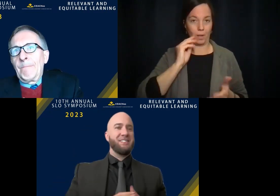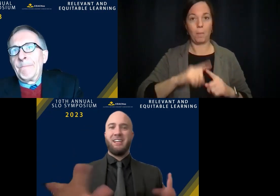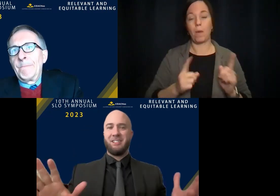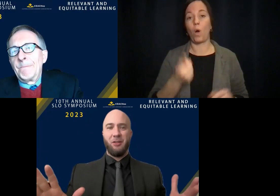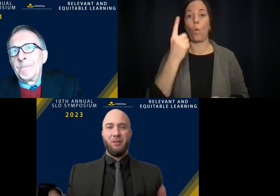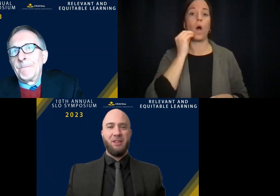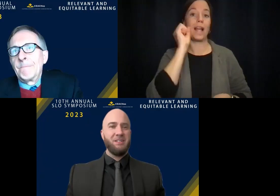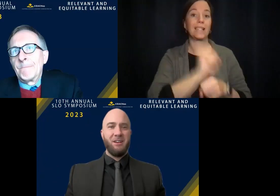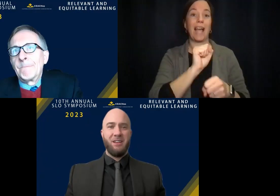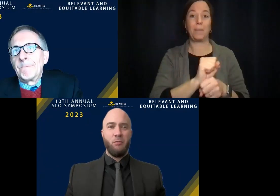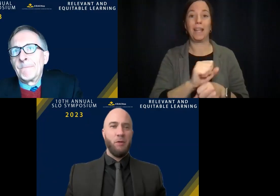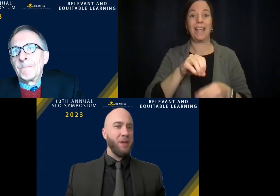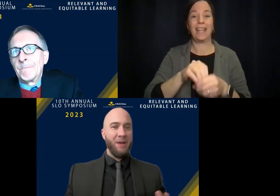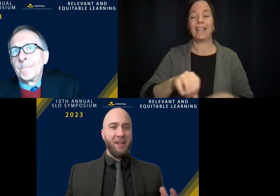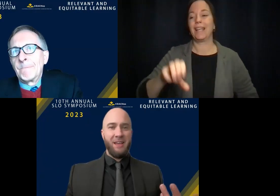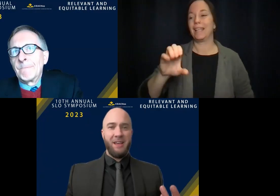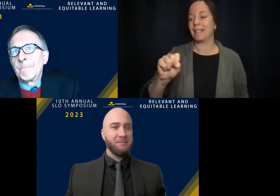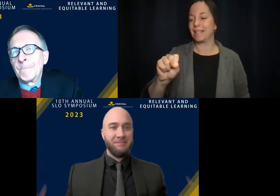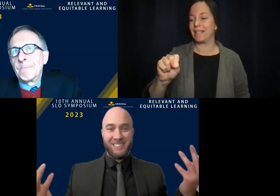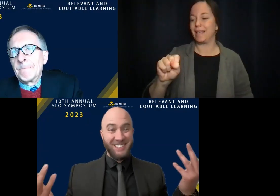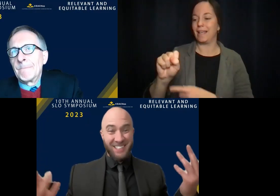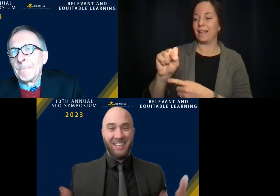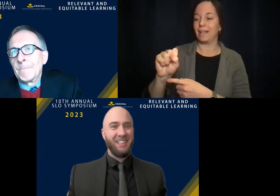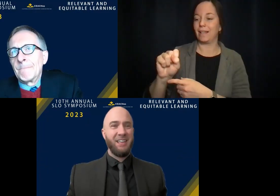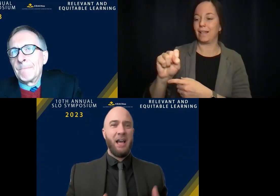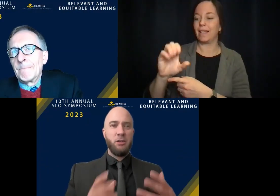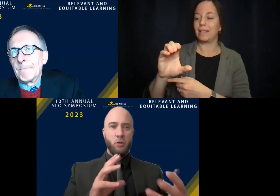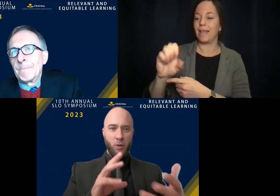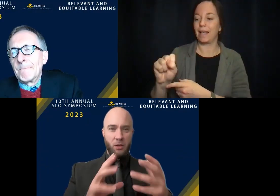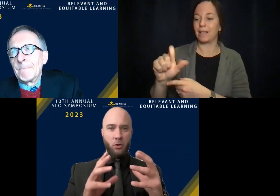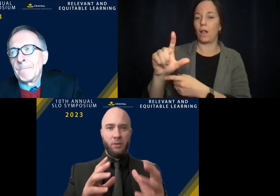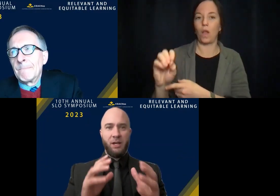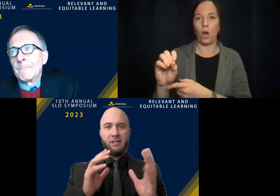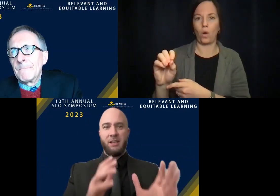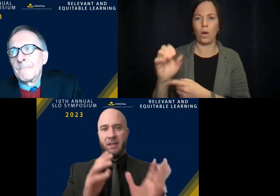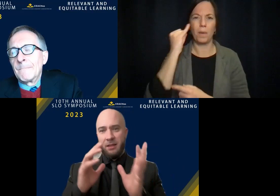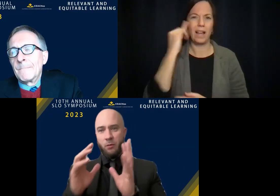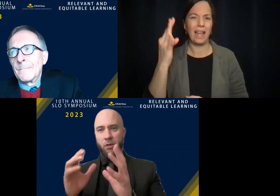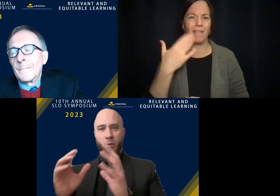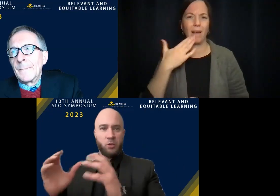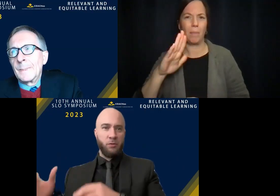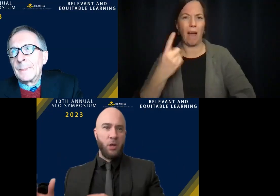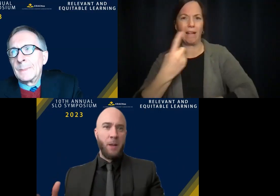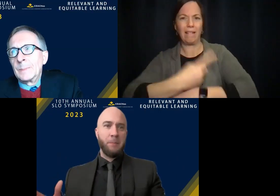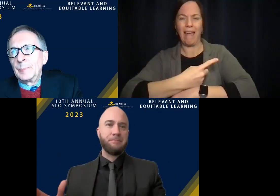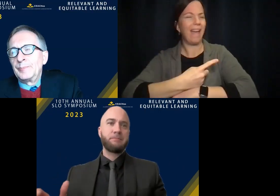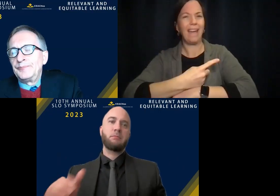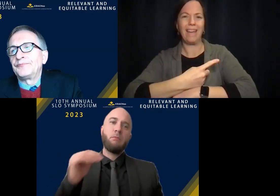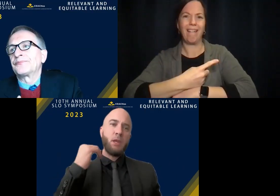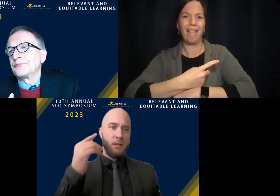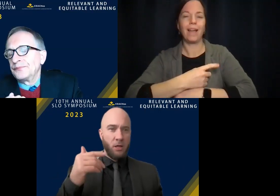assignment and CSLO and it's done. What if they had a bad day? Like, how do you create a culminizing thing that really works over